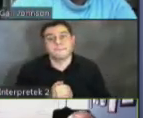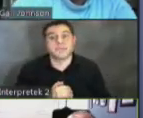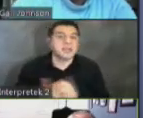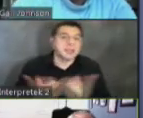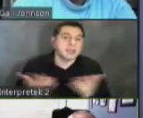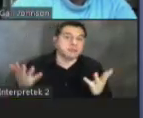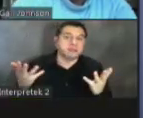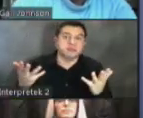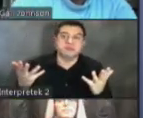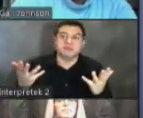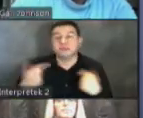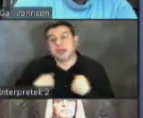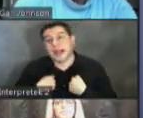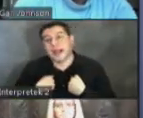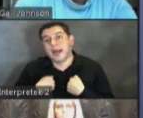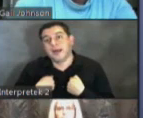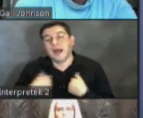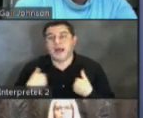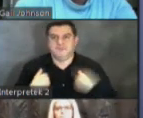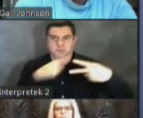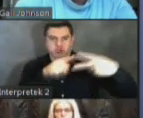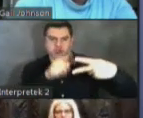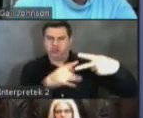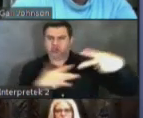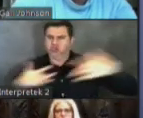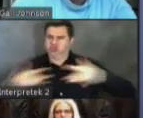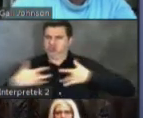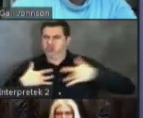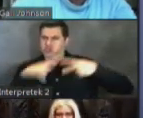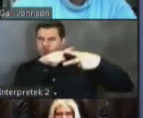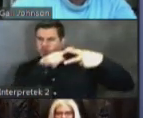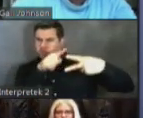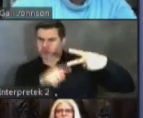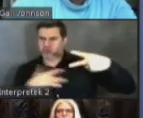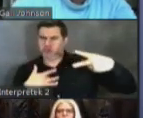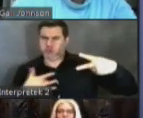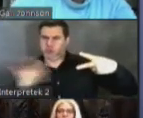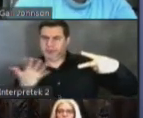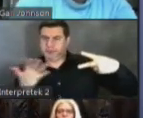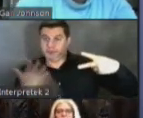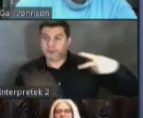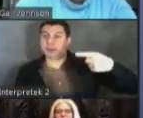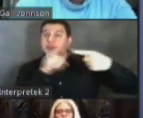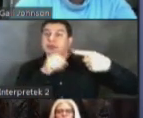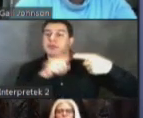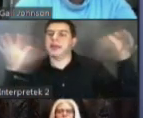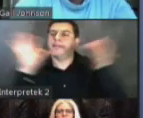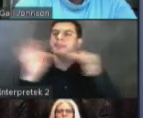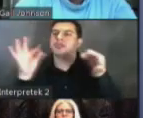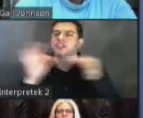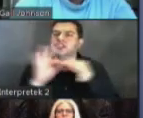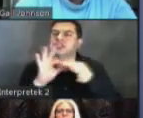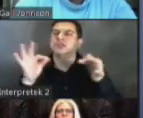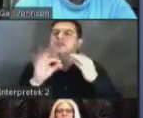I have two primary concerns moving forward with this order. One is messaging. Clearly, this would be